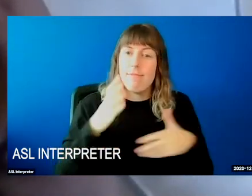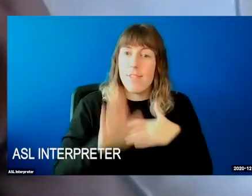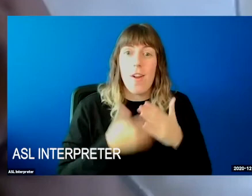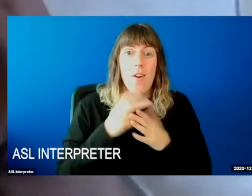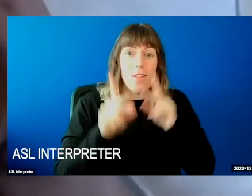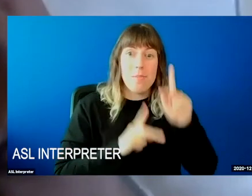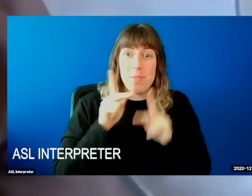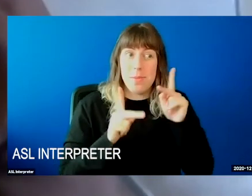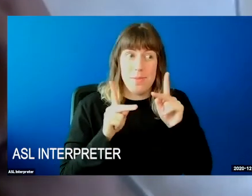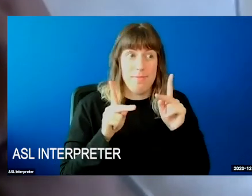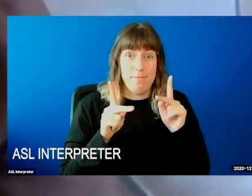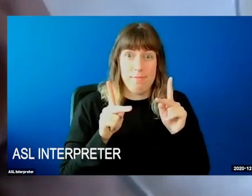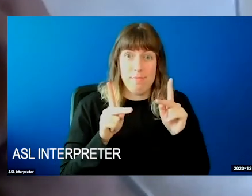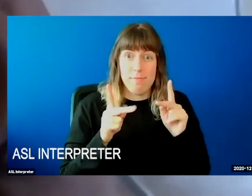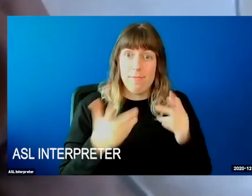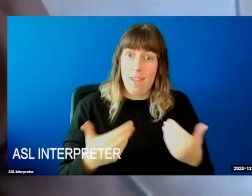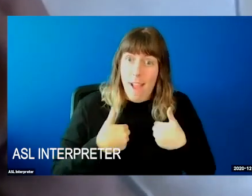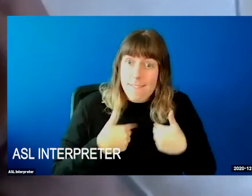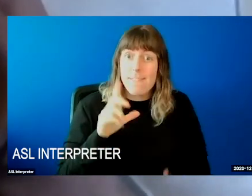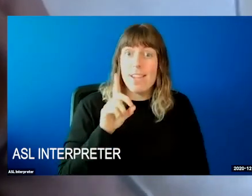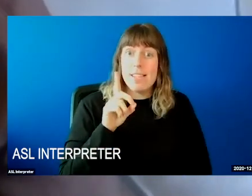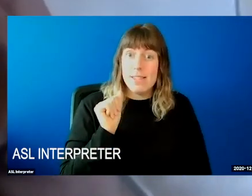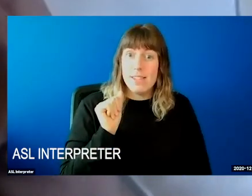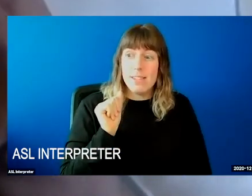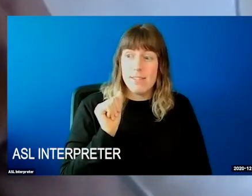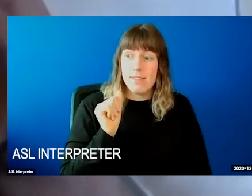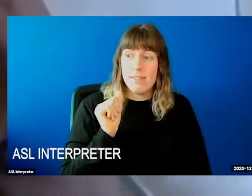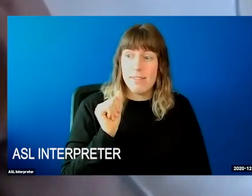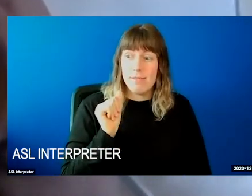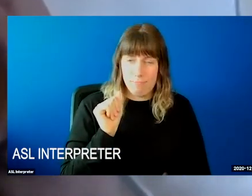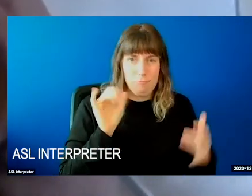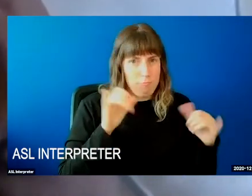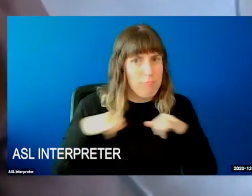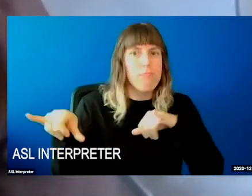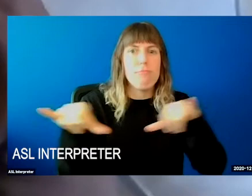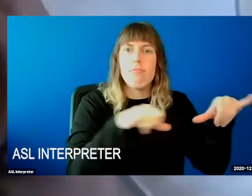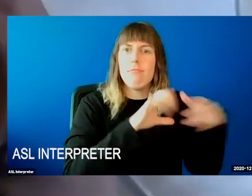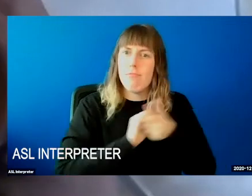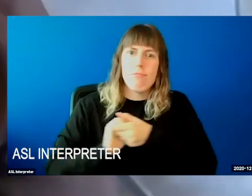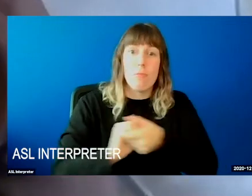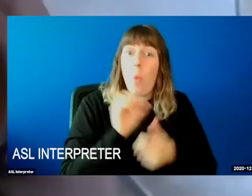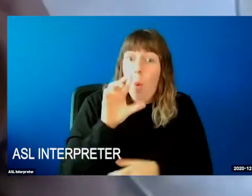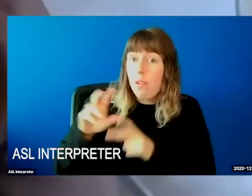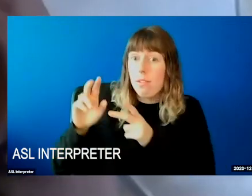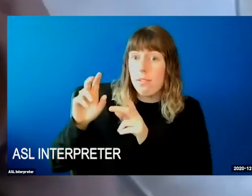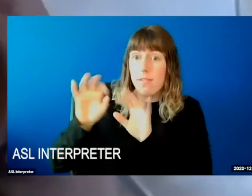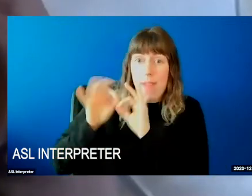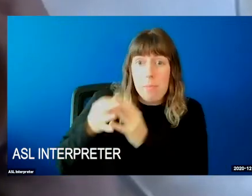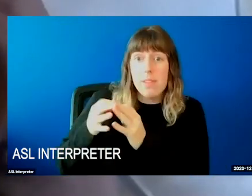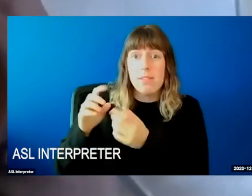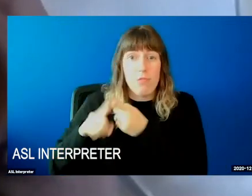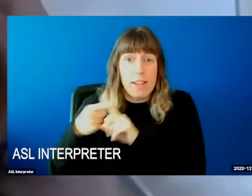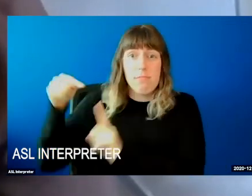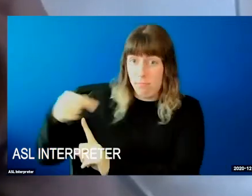person living with a disability and or caring about someone with a